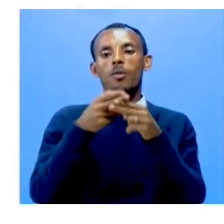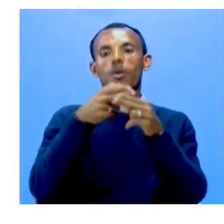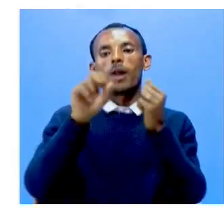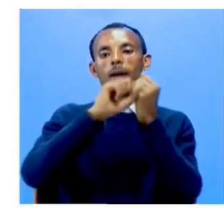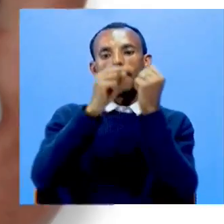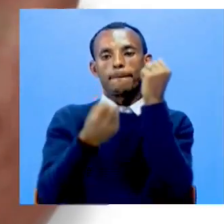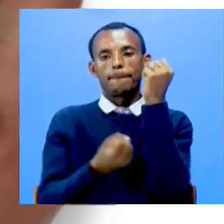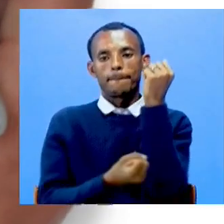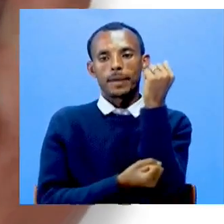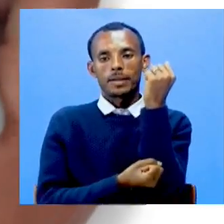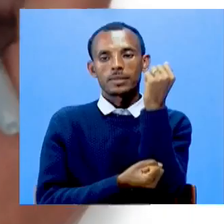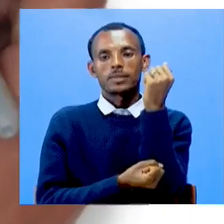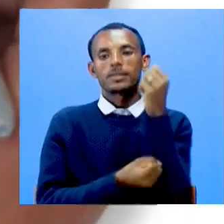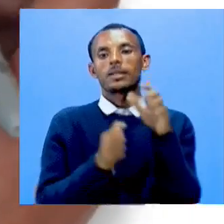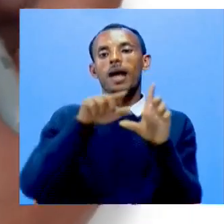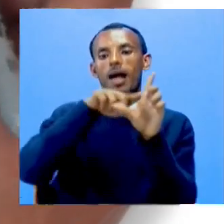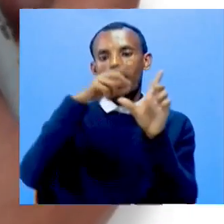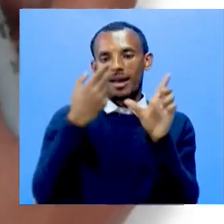These two are base angles.